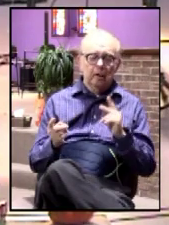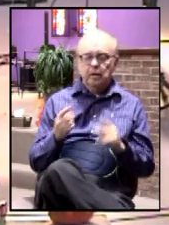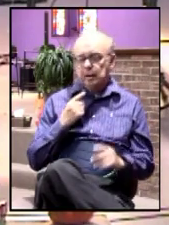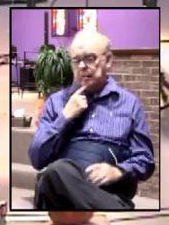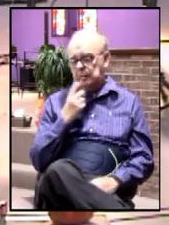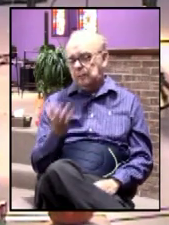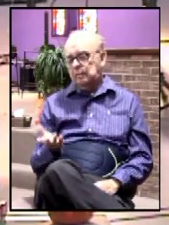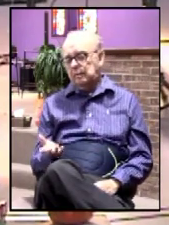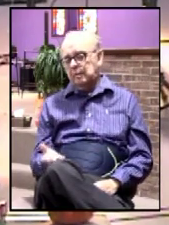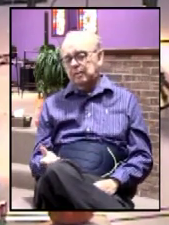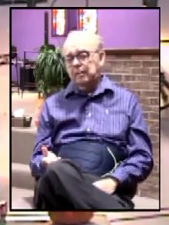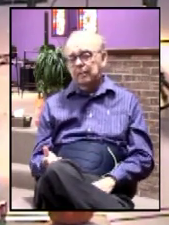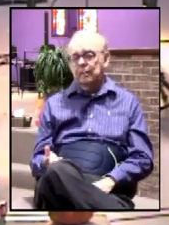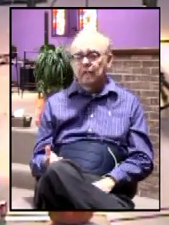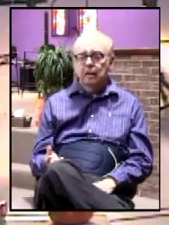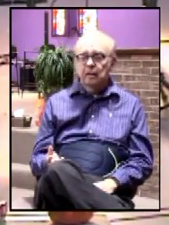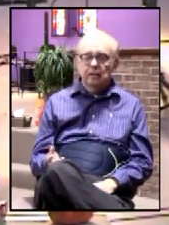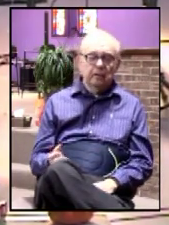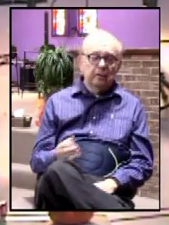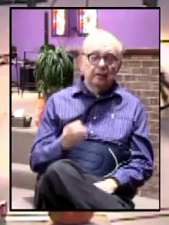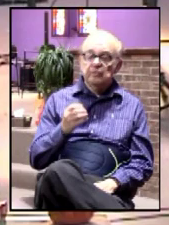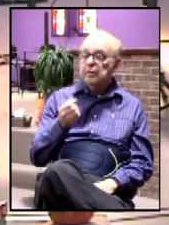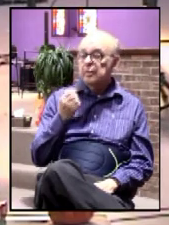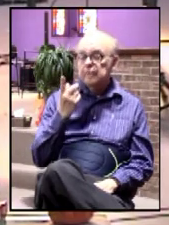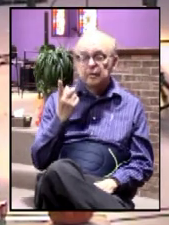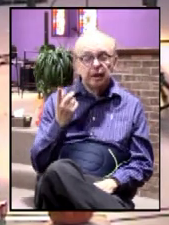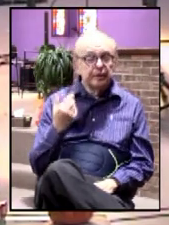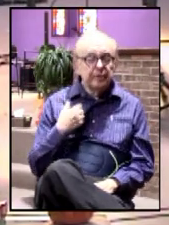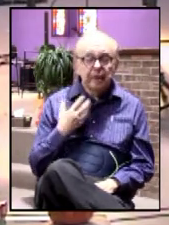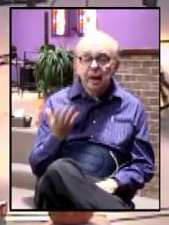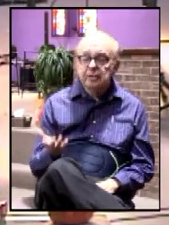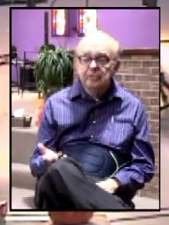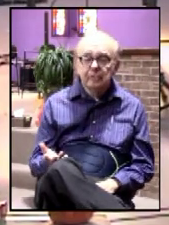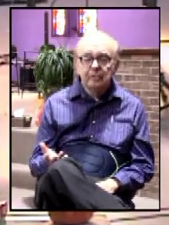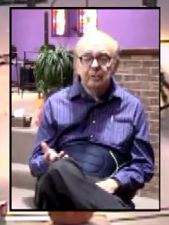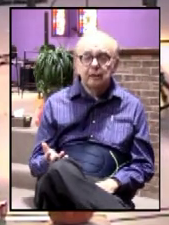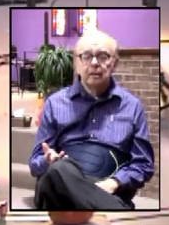People say, you don't understand.